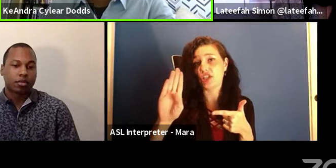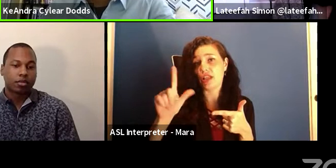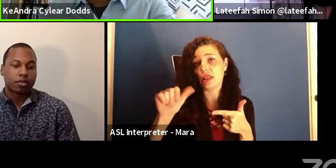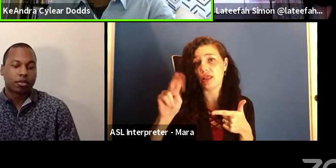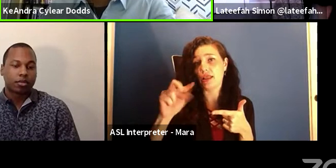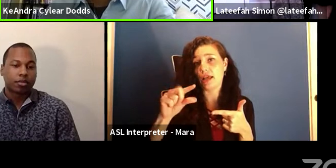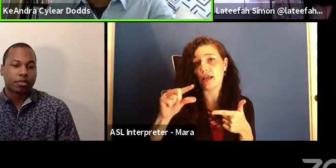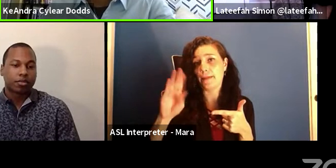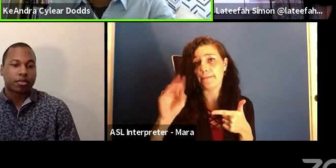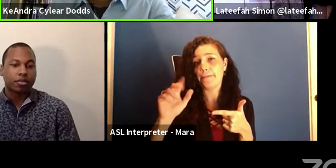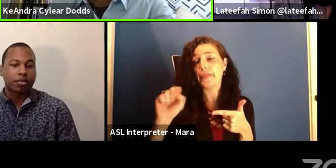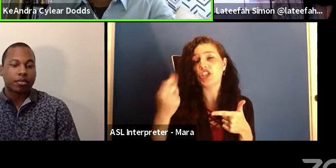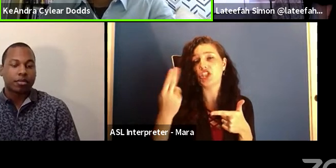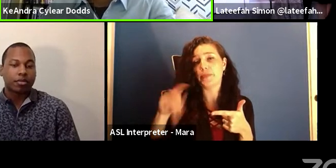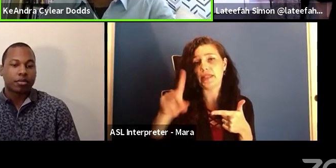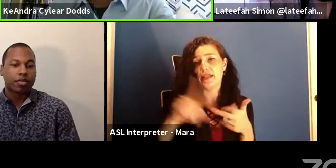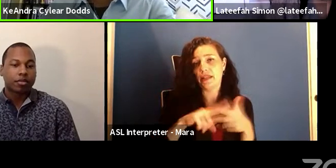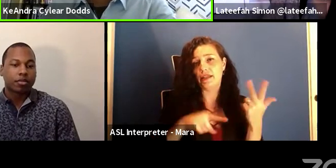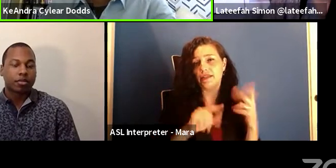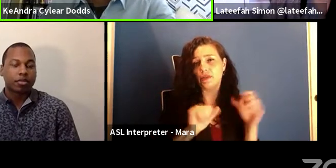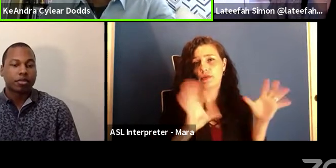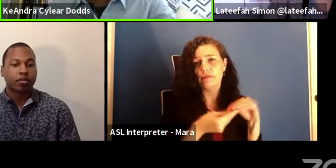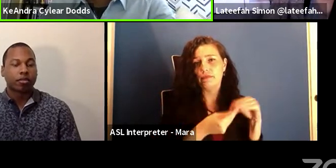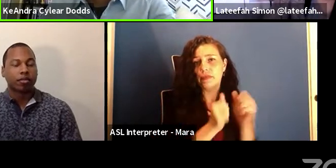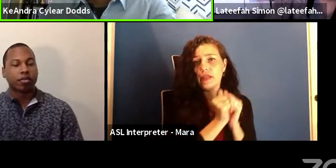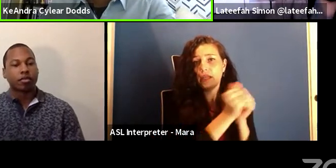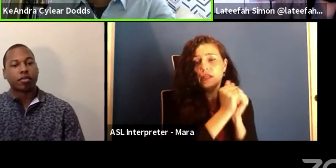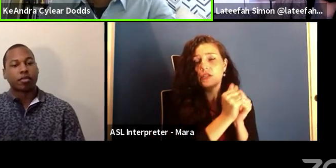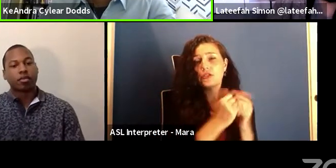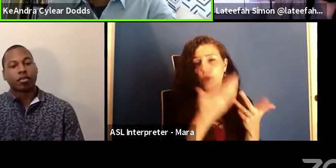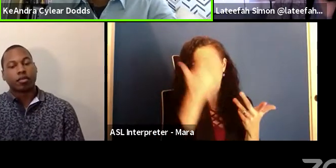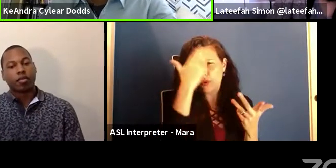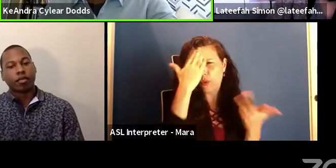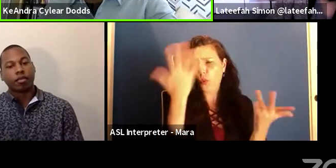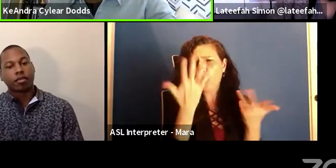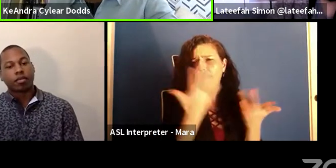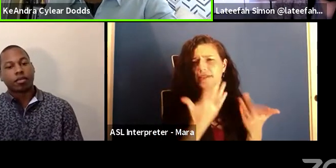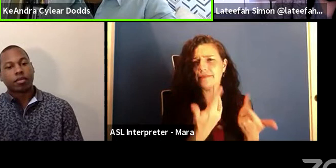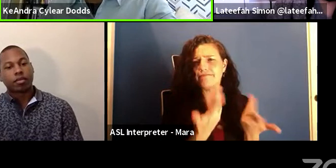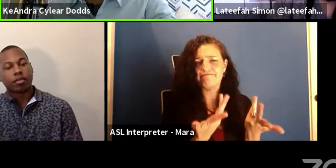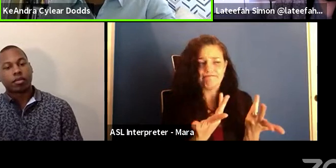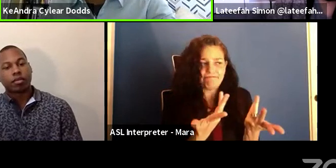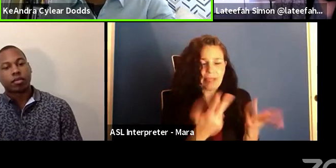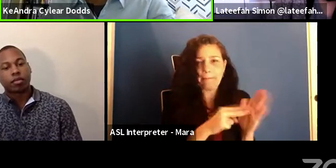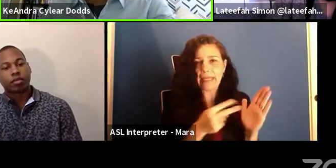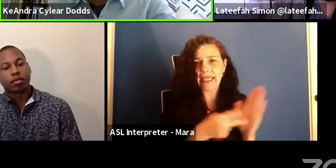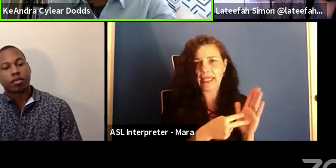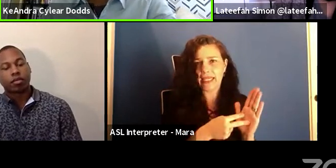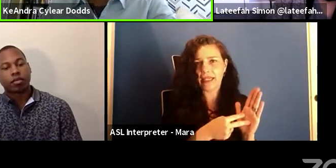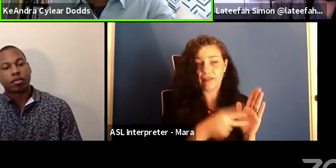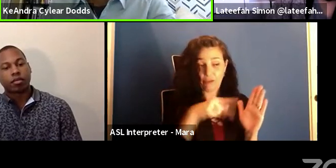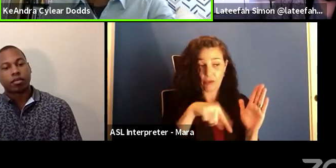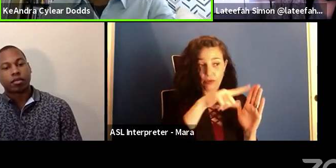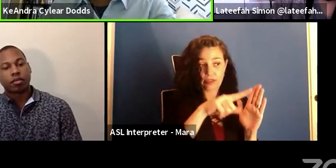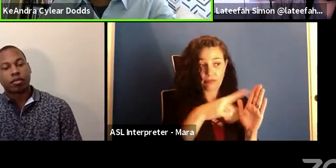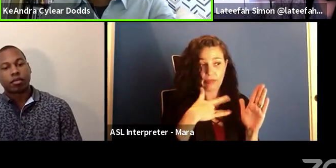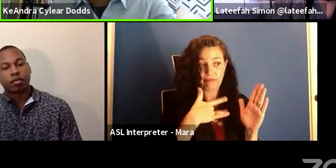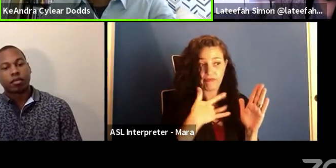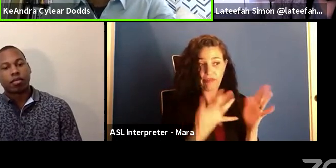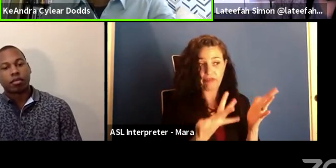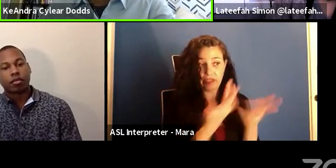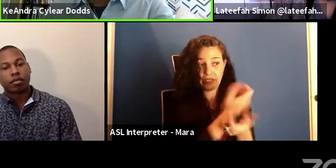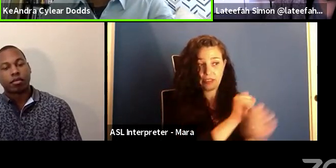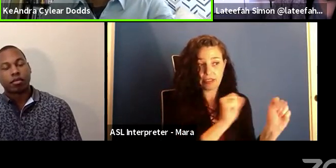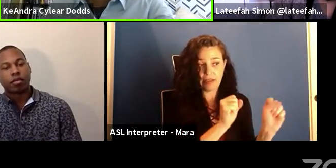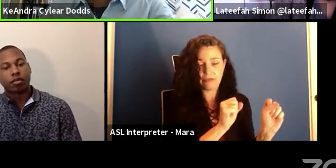really focusing on what does it mean to keep people safe? What does safety mean for different folks? And what does that look